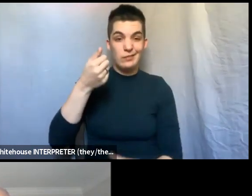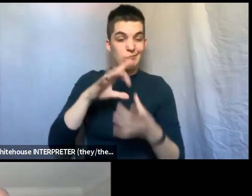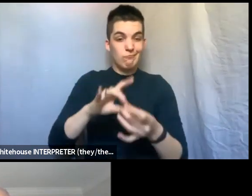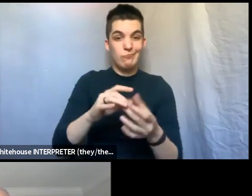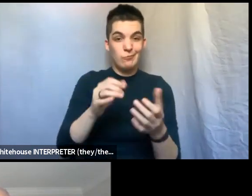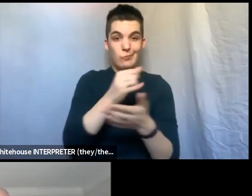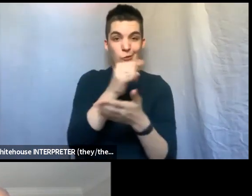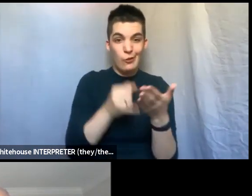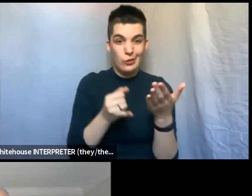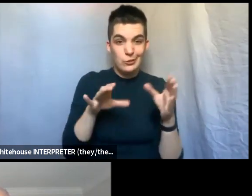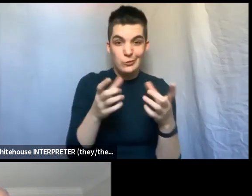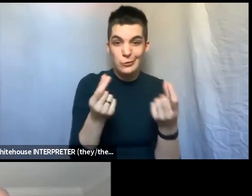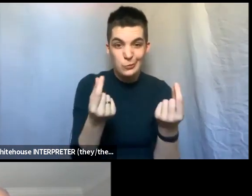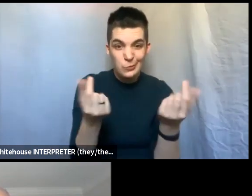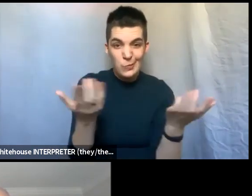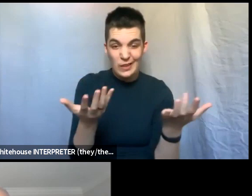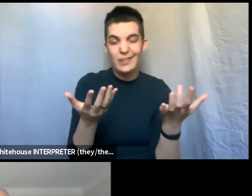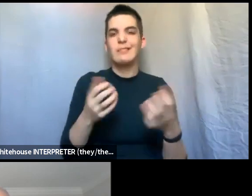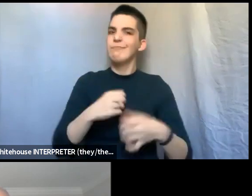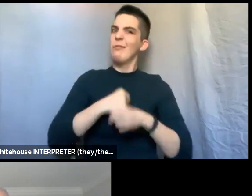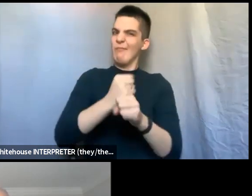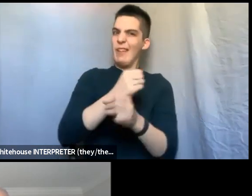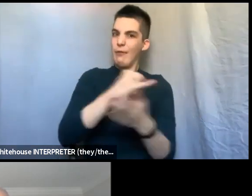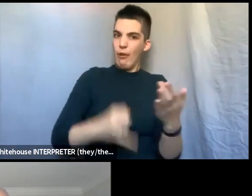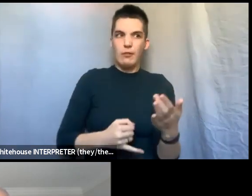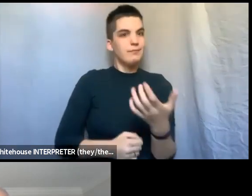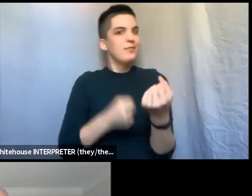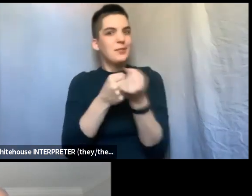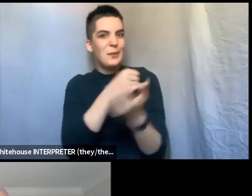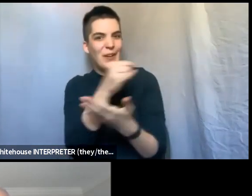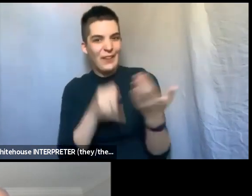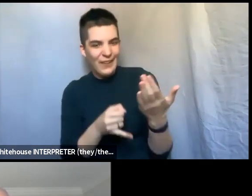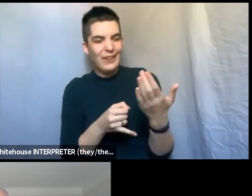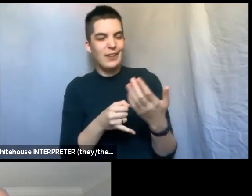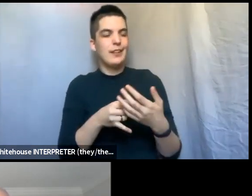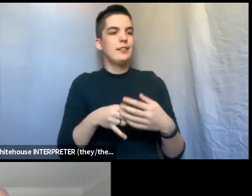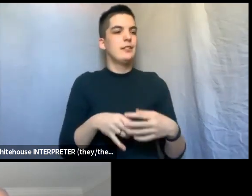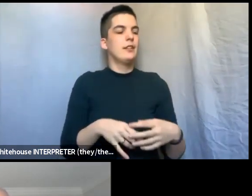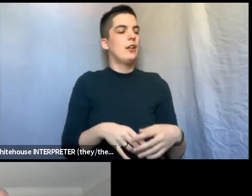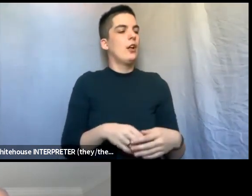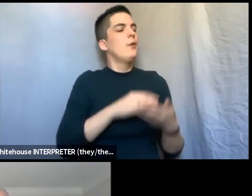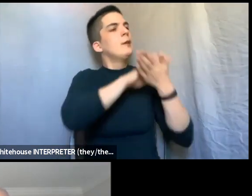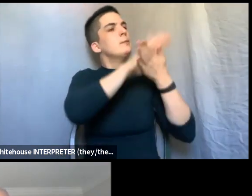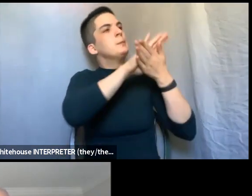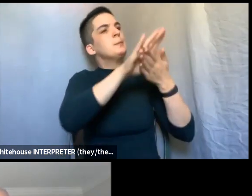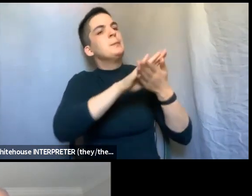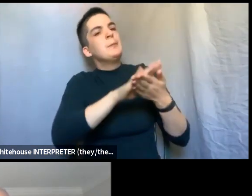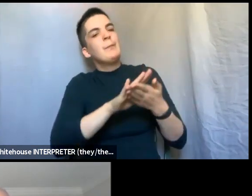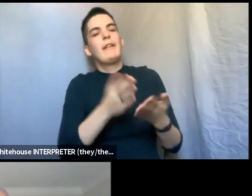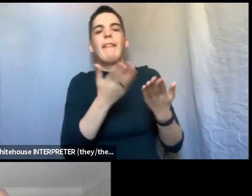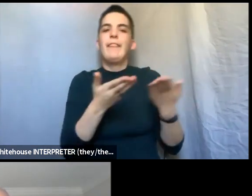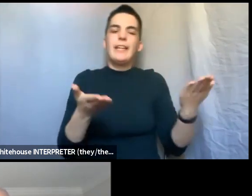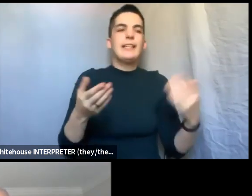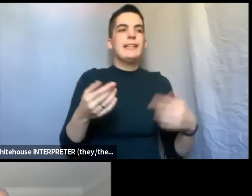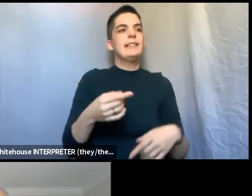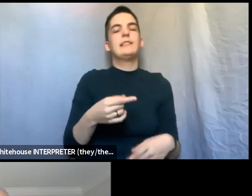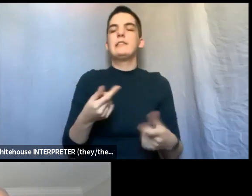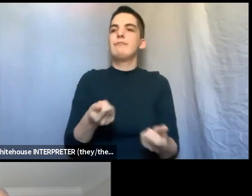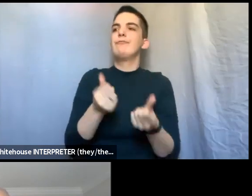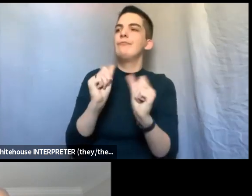art. I plan to be supporting art, cleaning up things that need doing, documenting, injecting new models